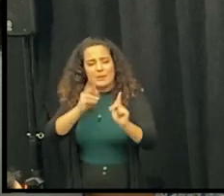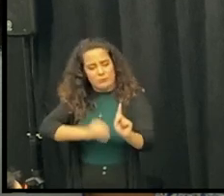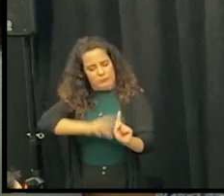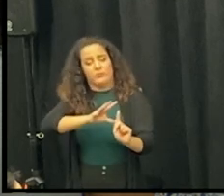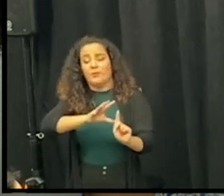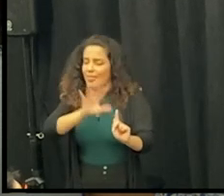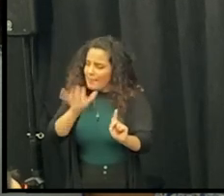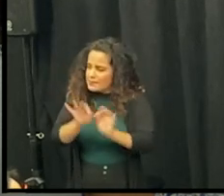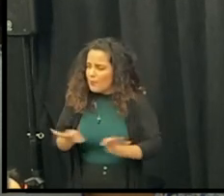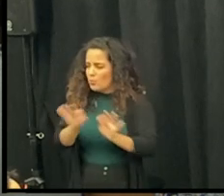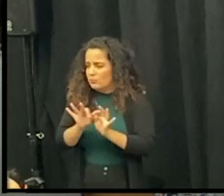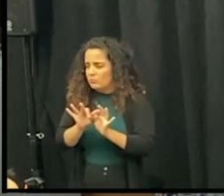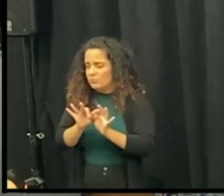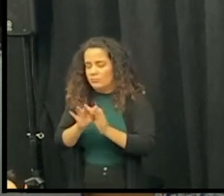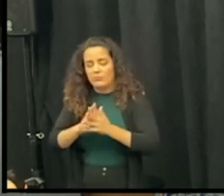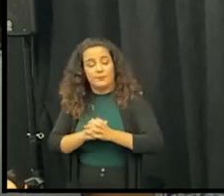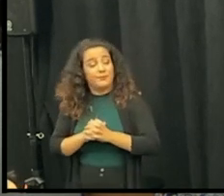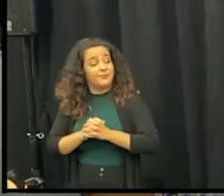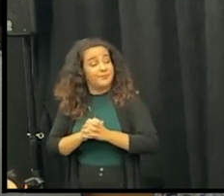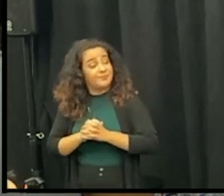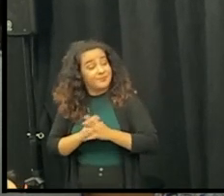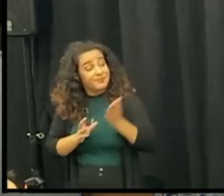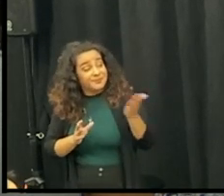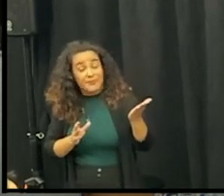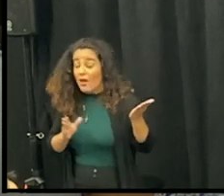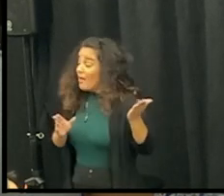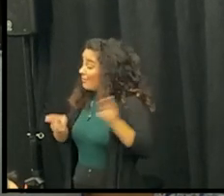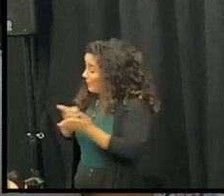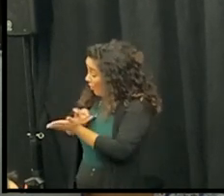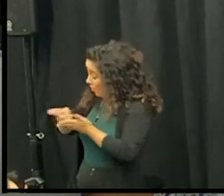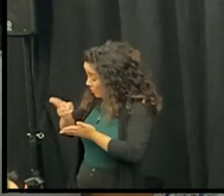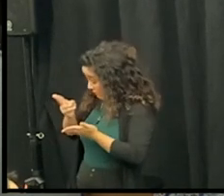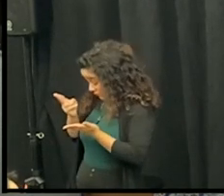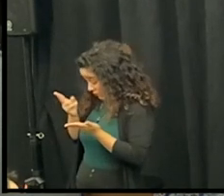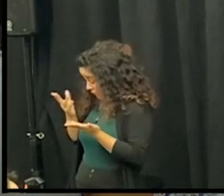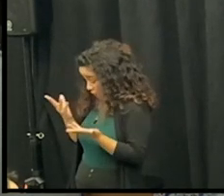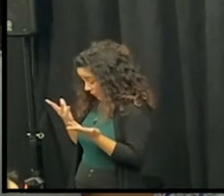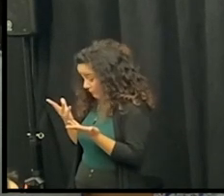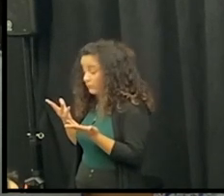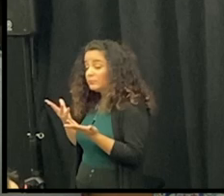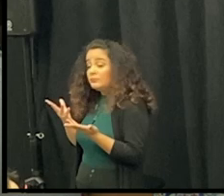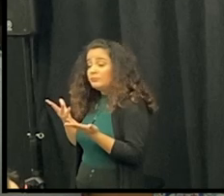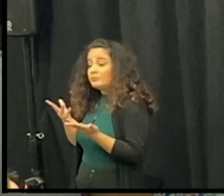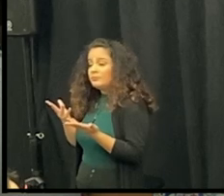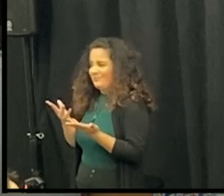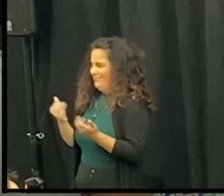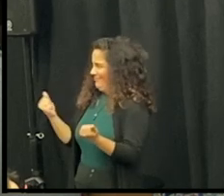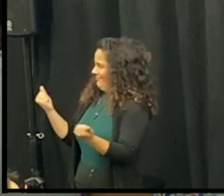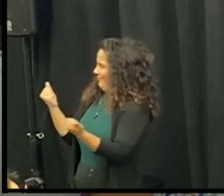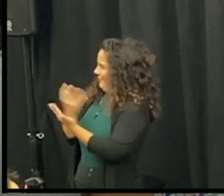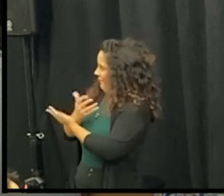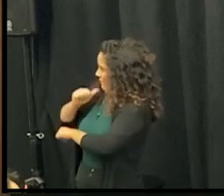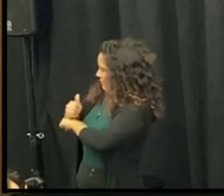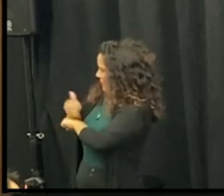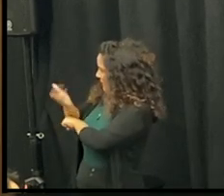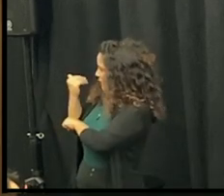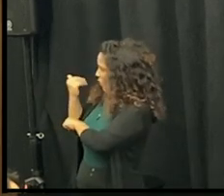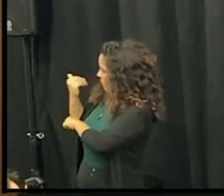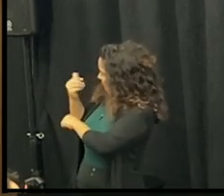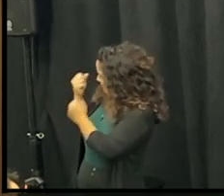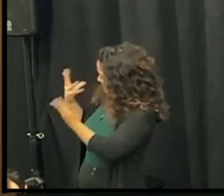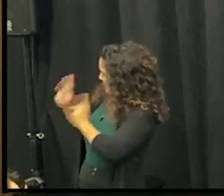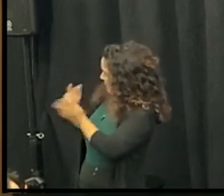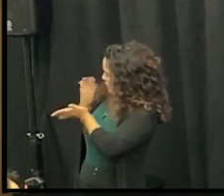I mean, it's the honest truth is how things were structured before excluded a lot of